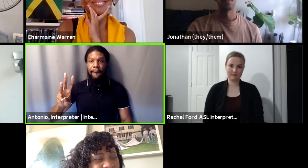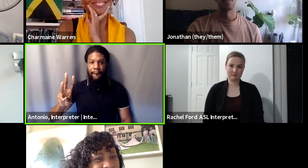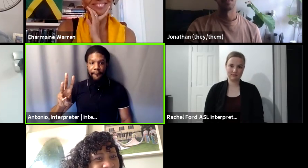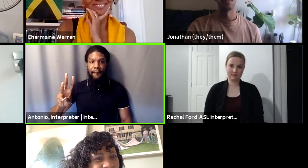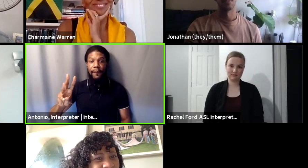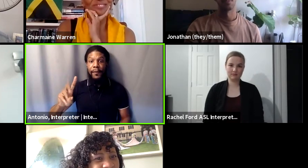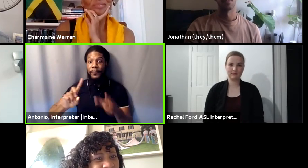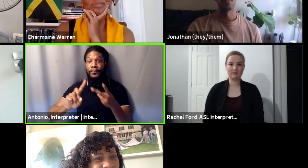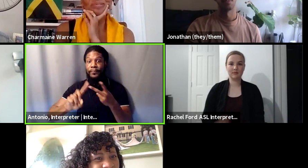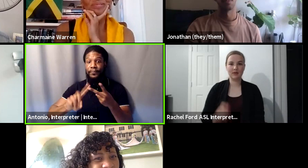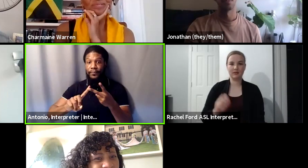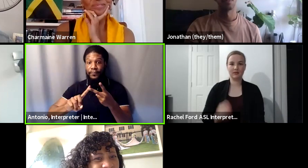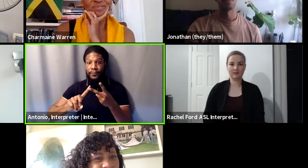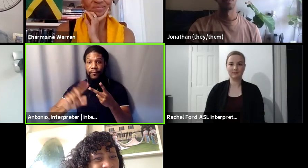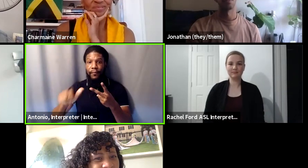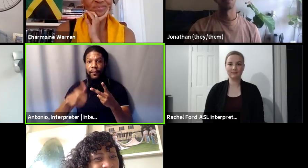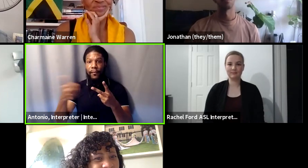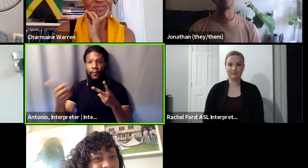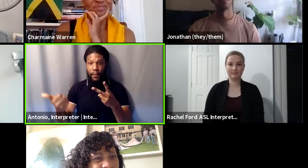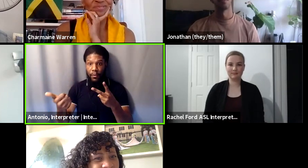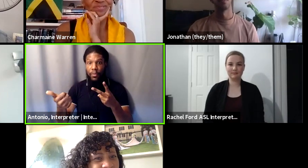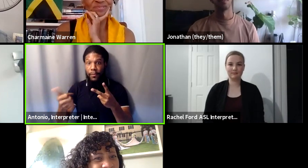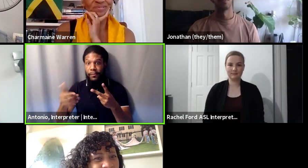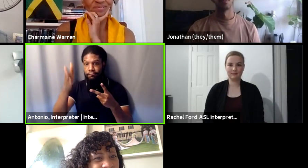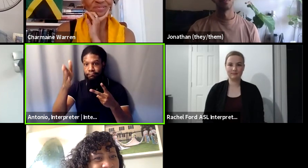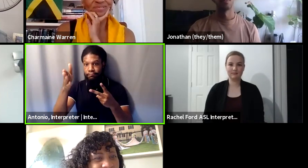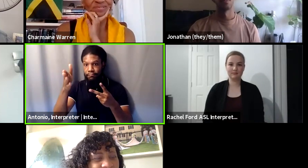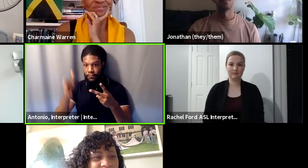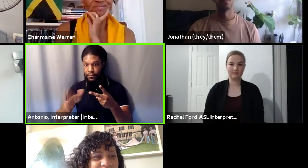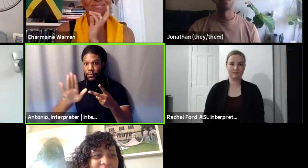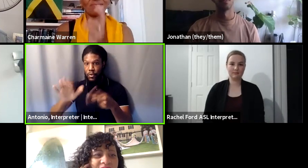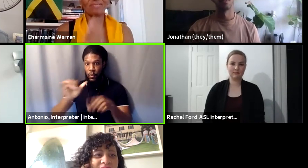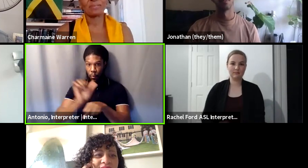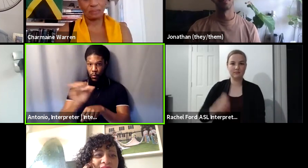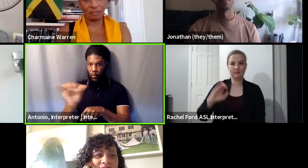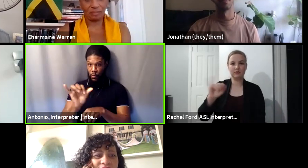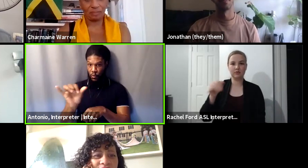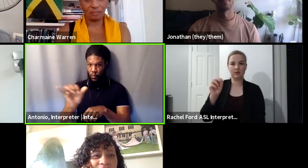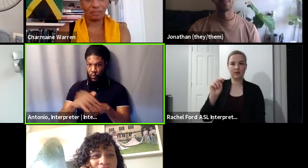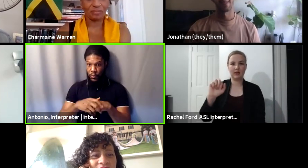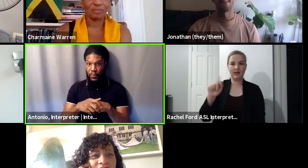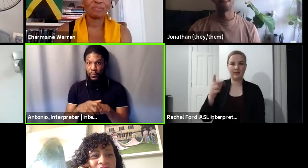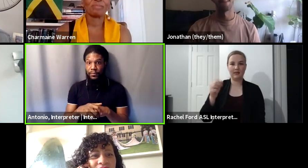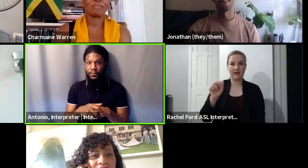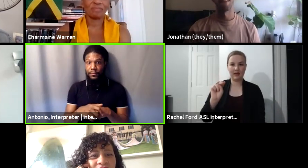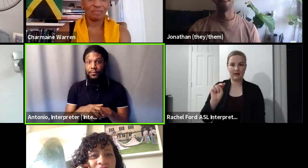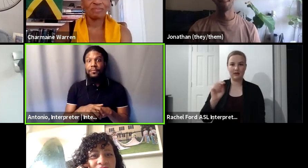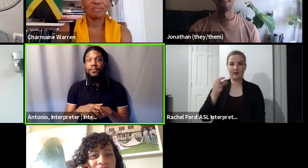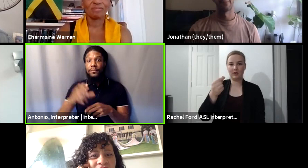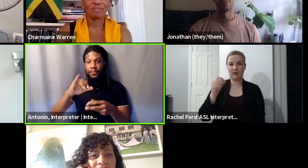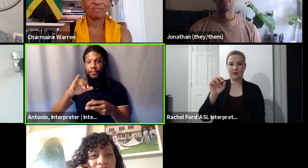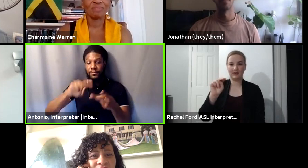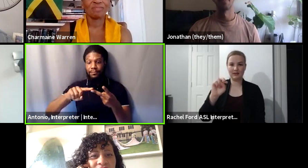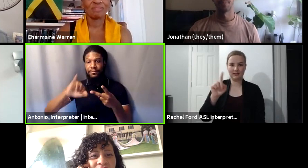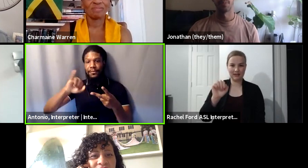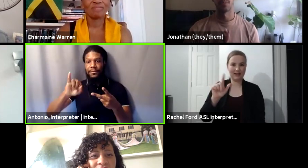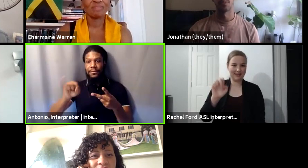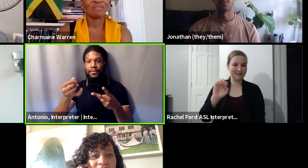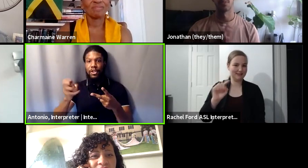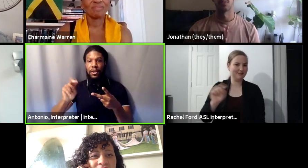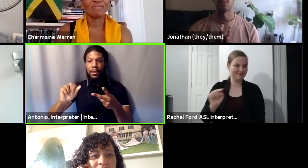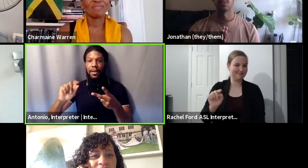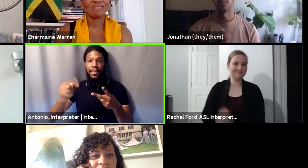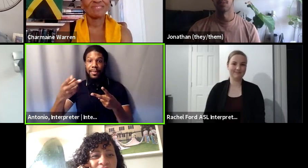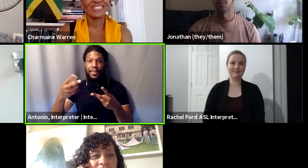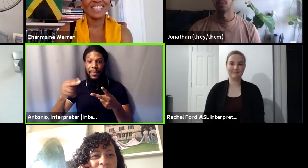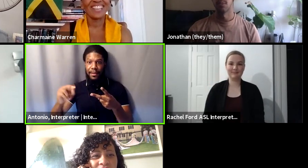want to take a second to welcome and thank our ASL interpreters, Antonio and Rachel, for being